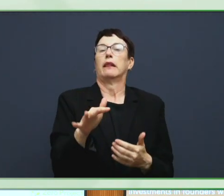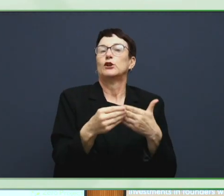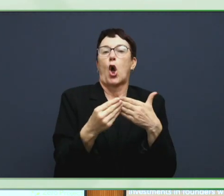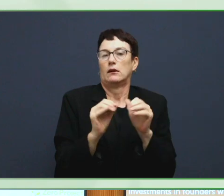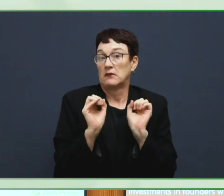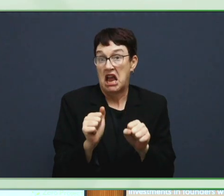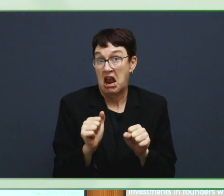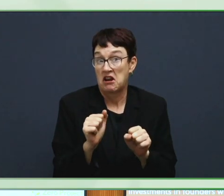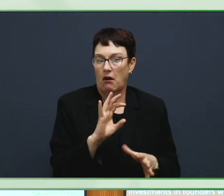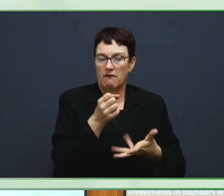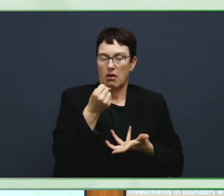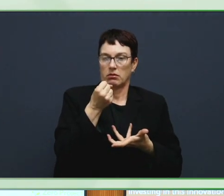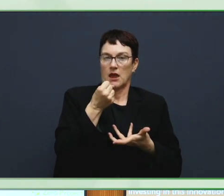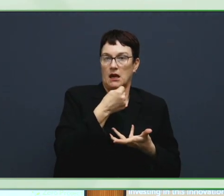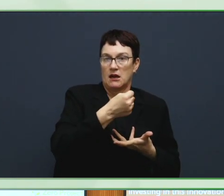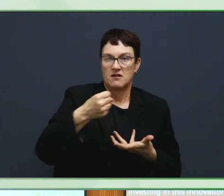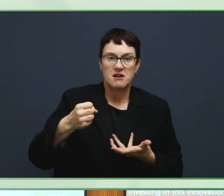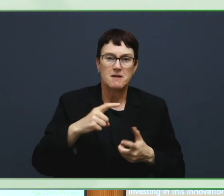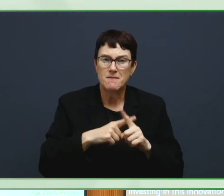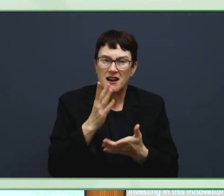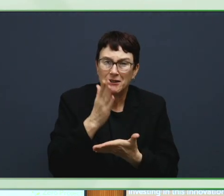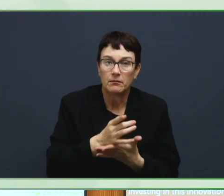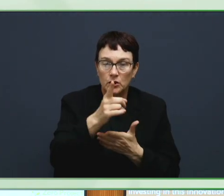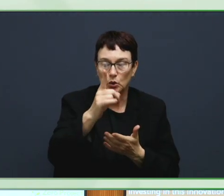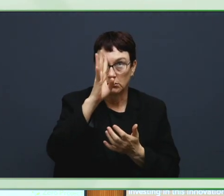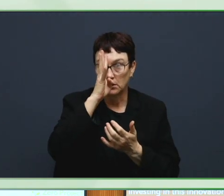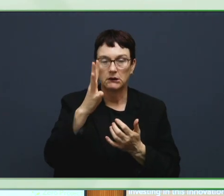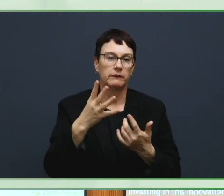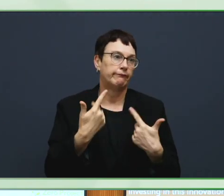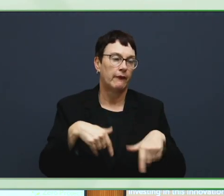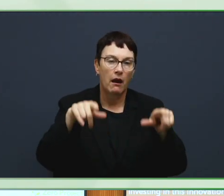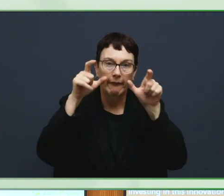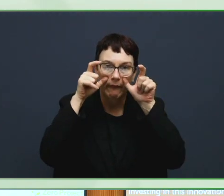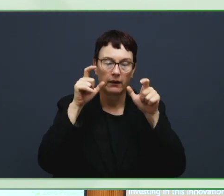curb cuts, when we think about glasses, when we think about